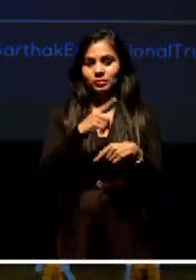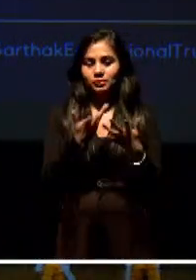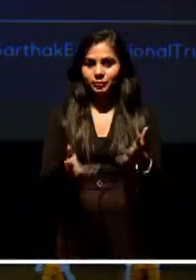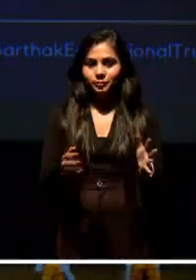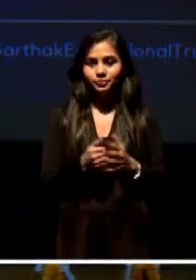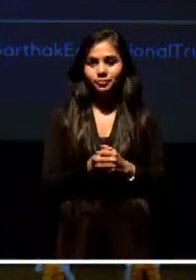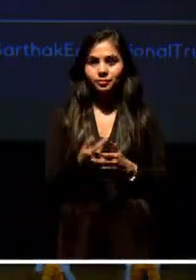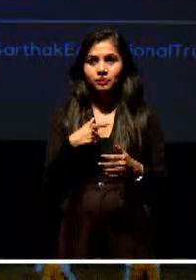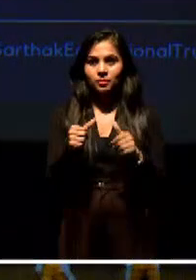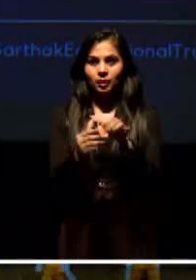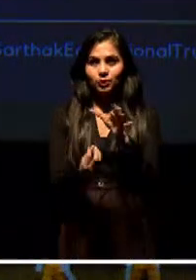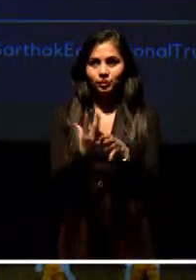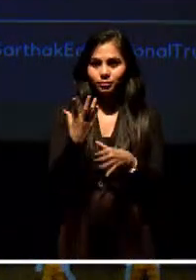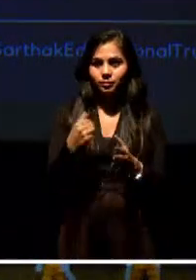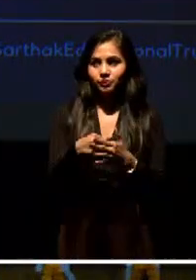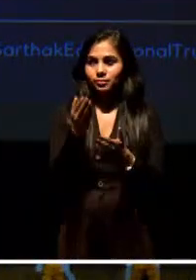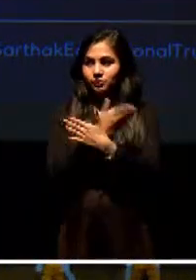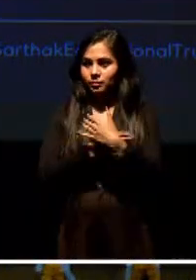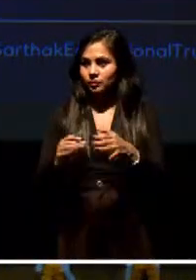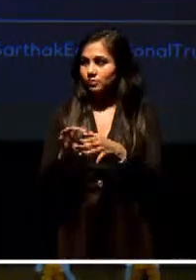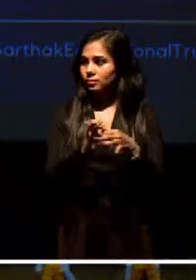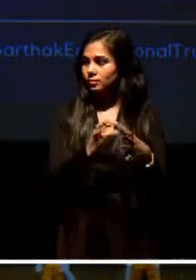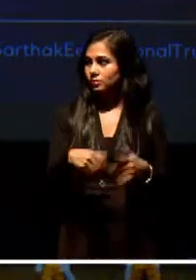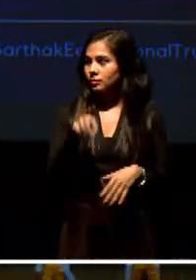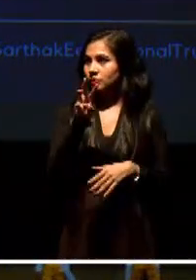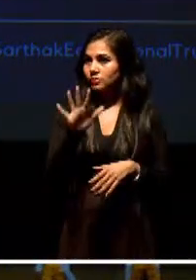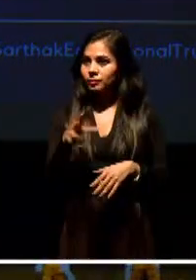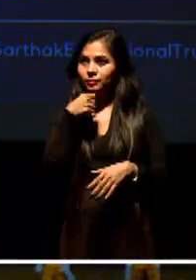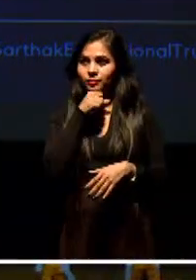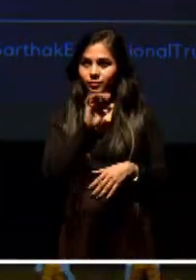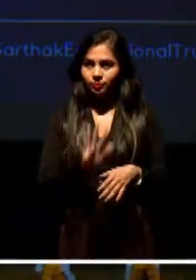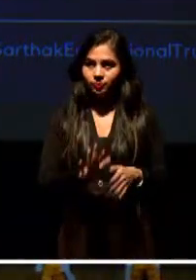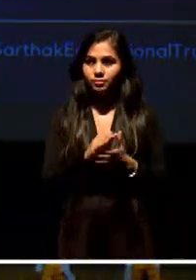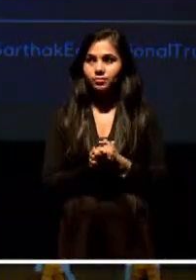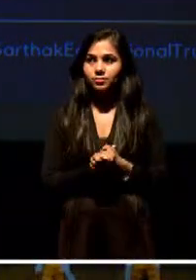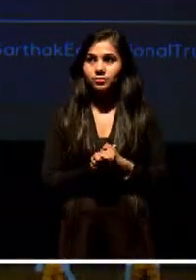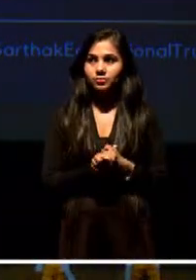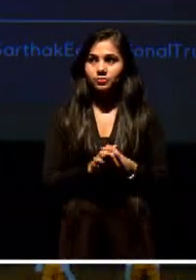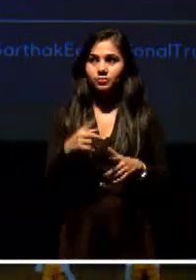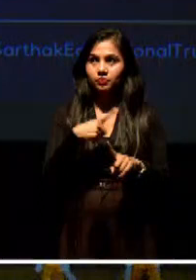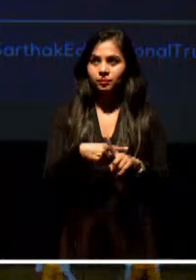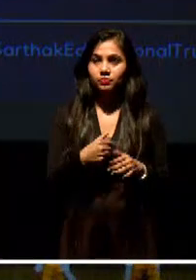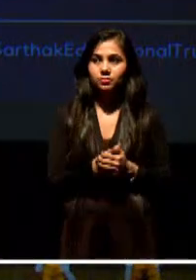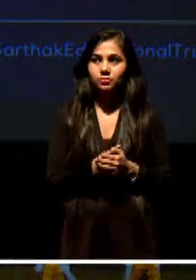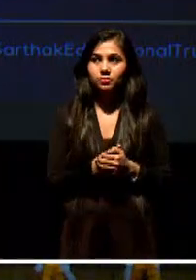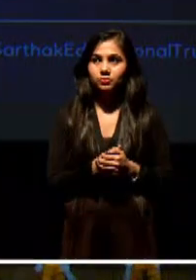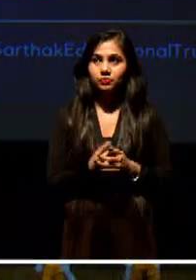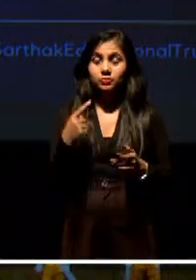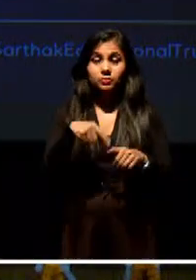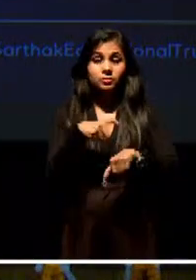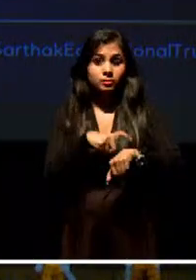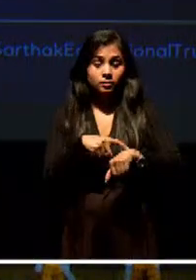My association with the area of disability is something like about 35 years old. And at that